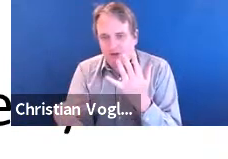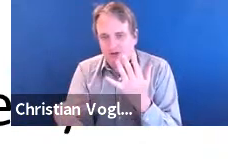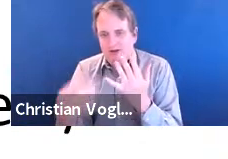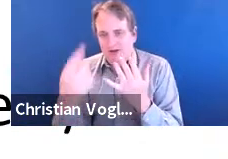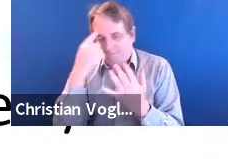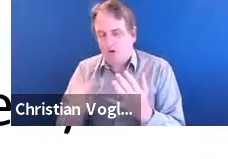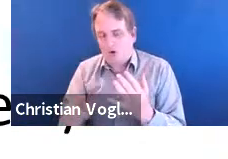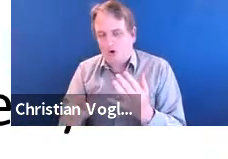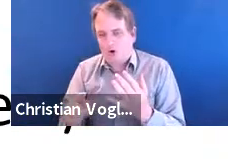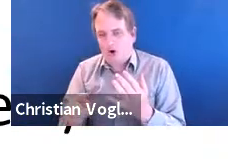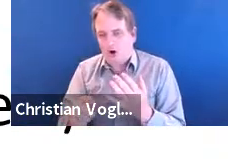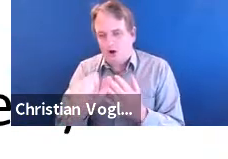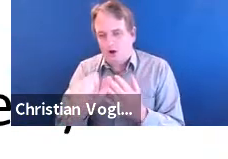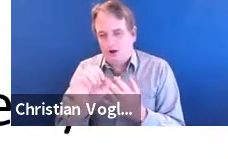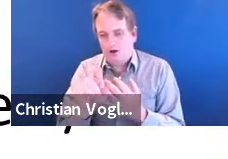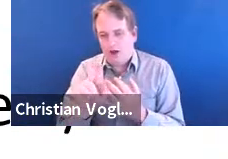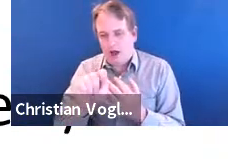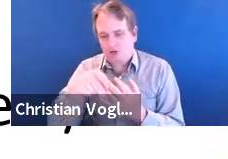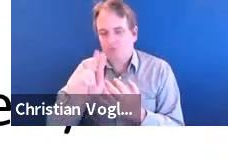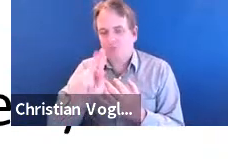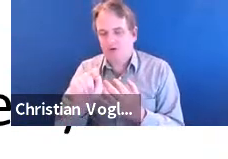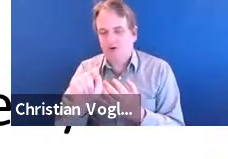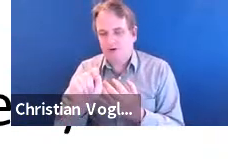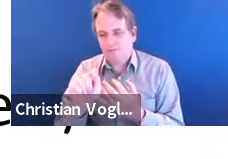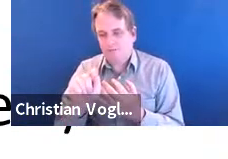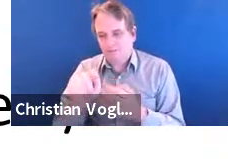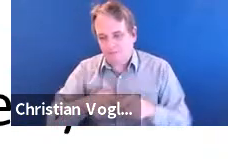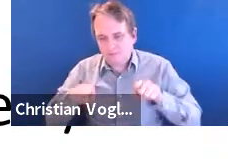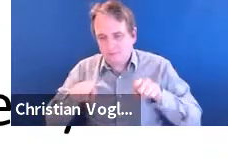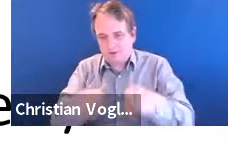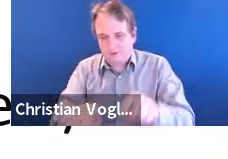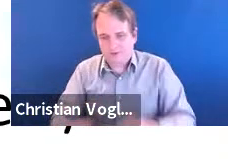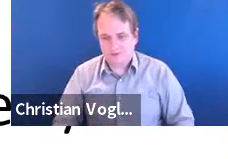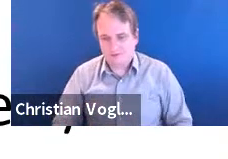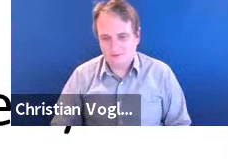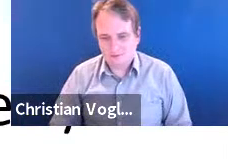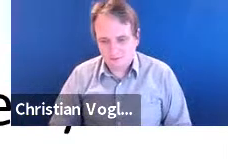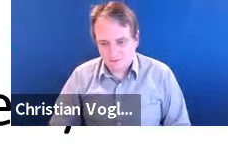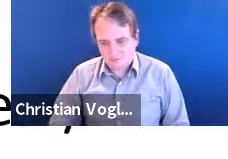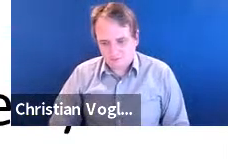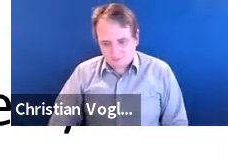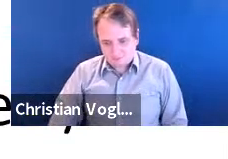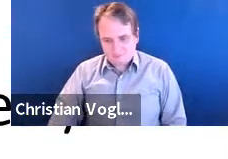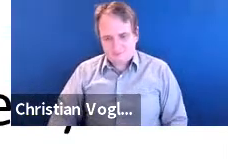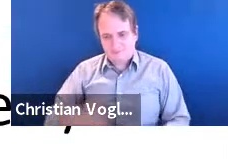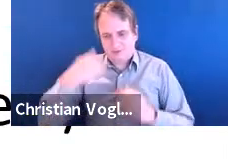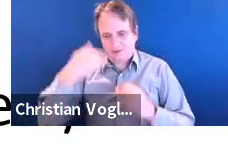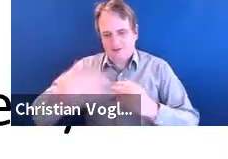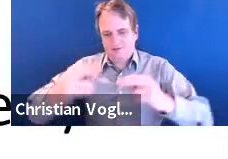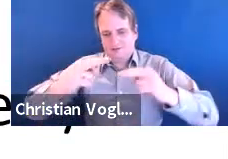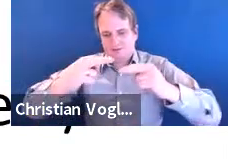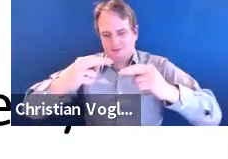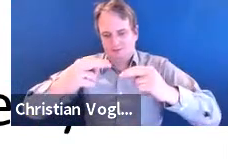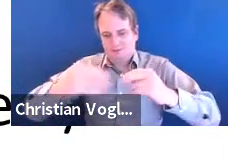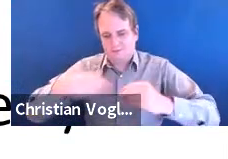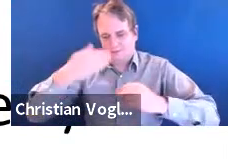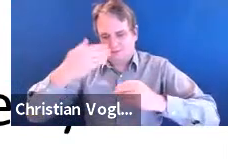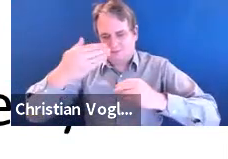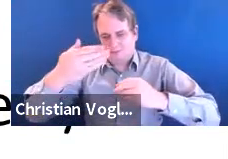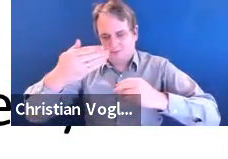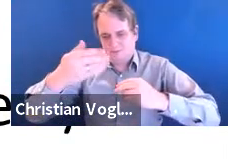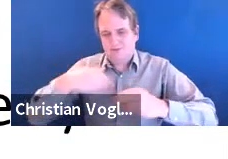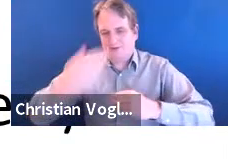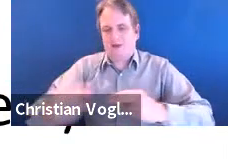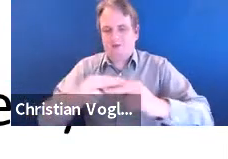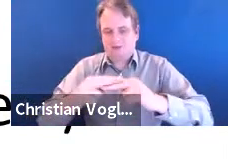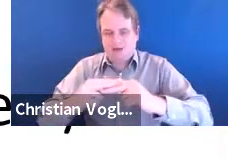idea of multiple audio output options. and they should be supported in